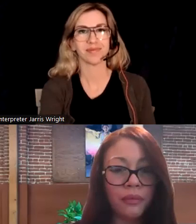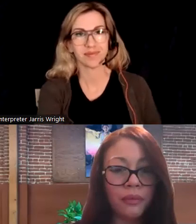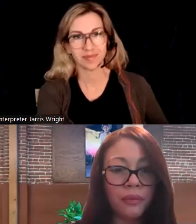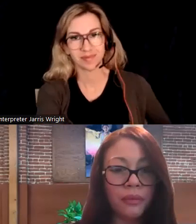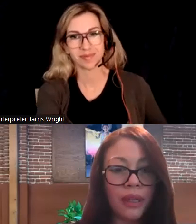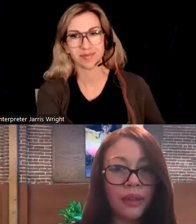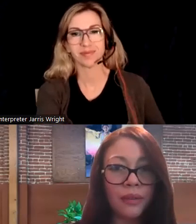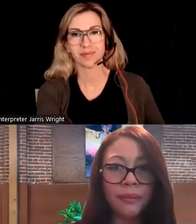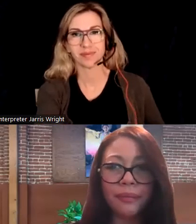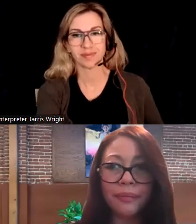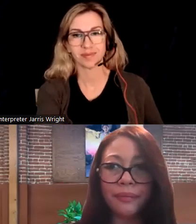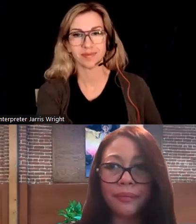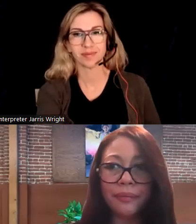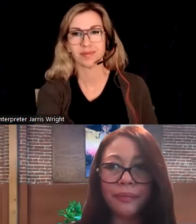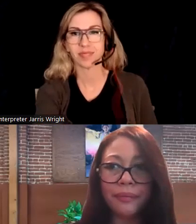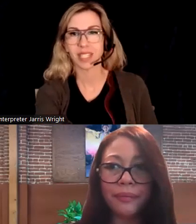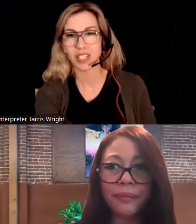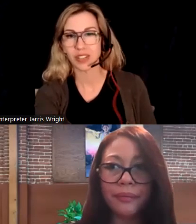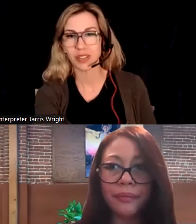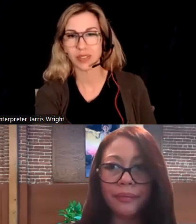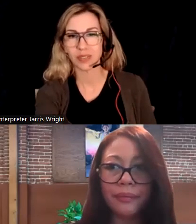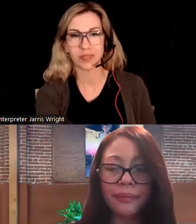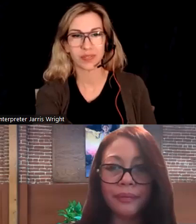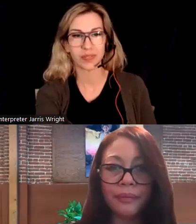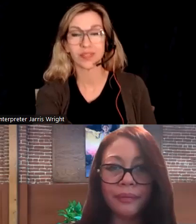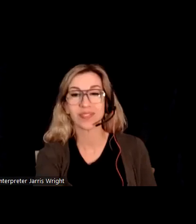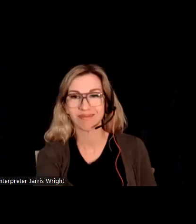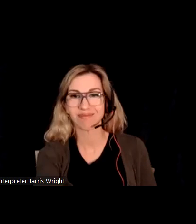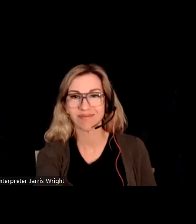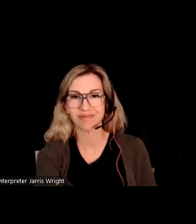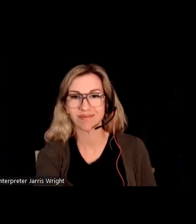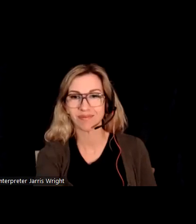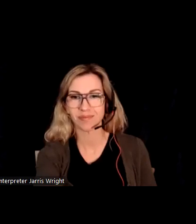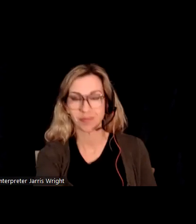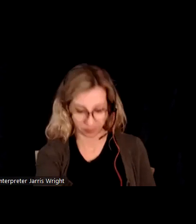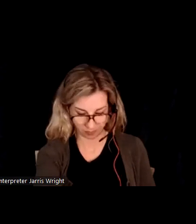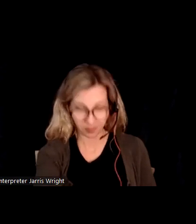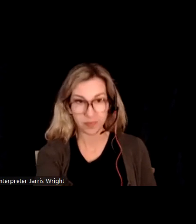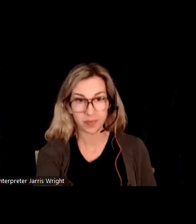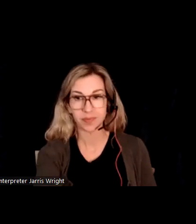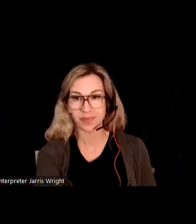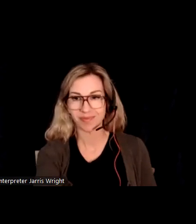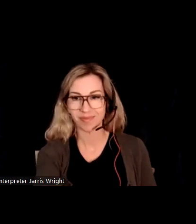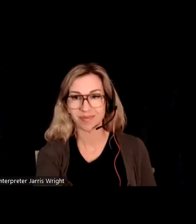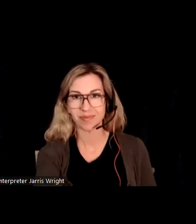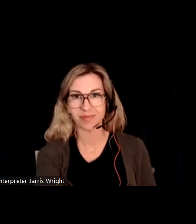Thank you. Thank you. Thank you. Thank you. Good night.